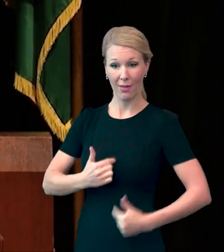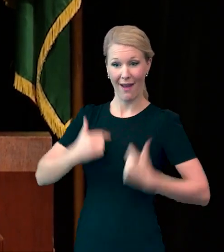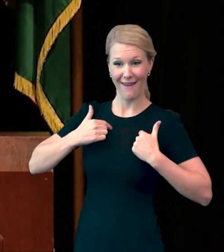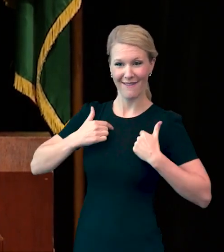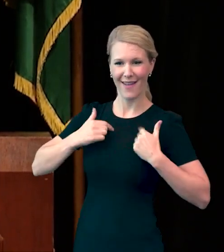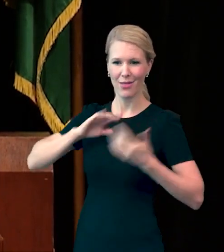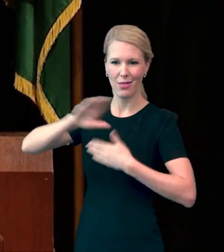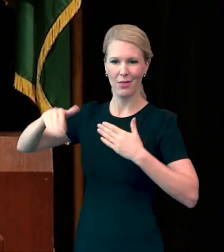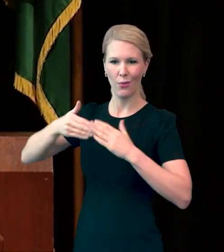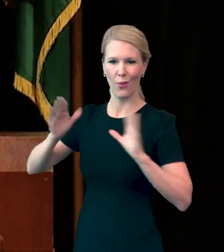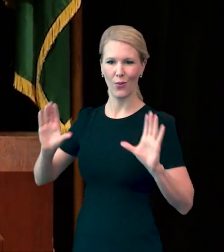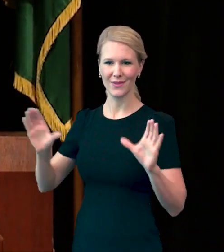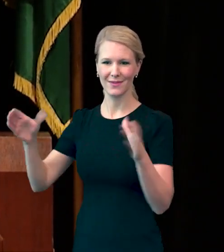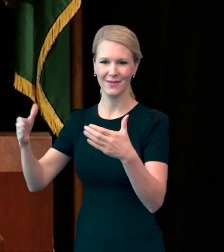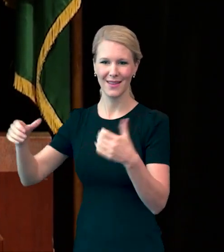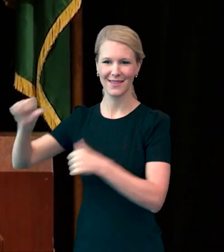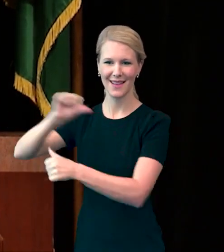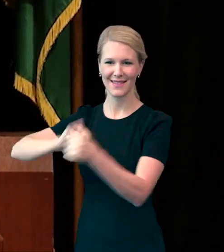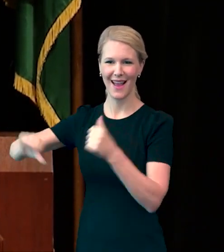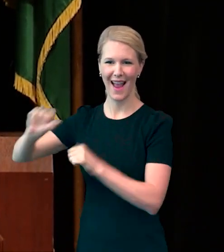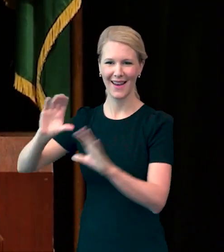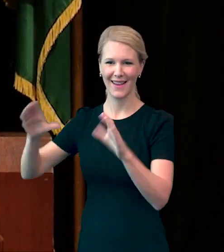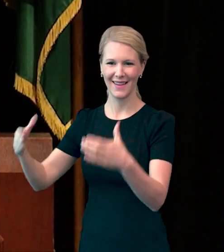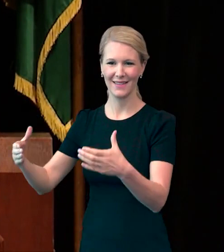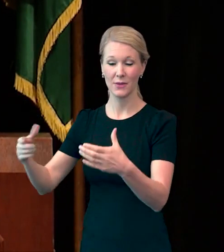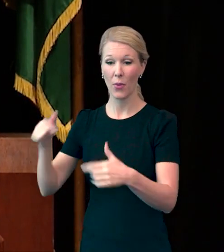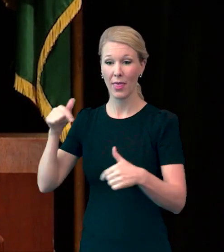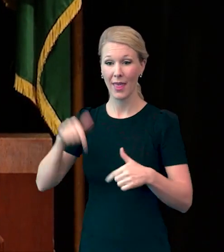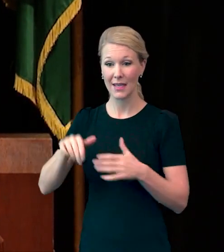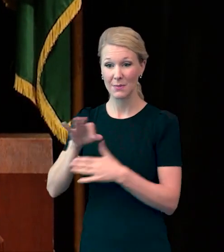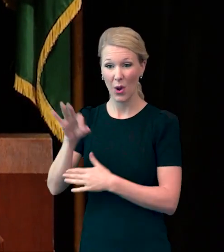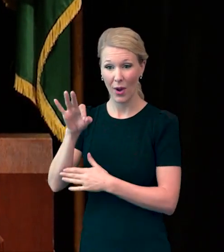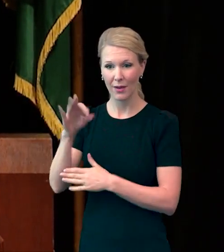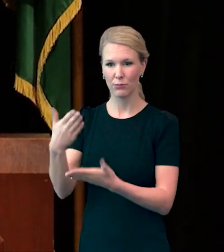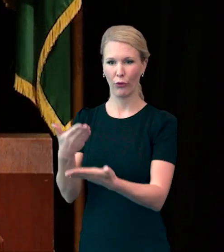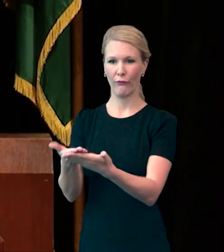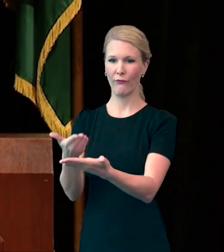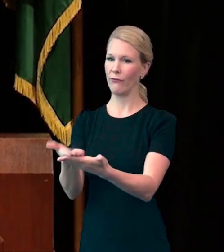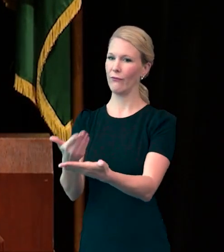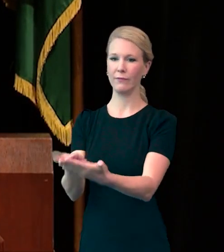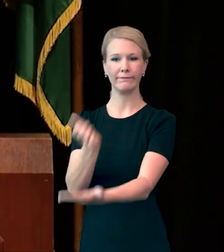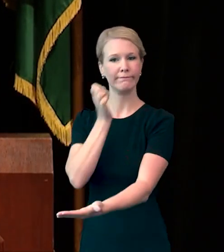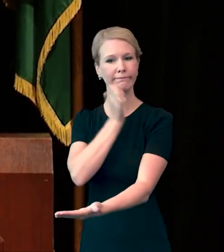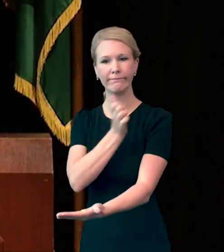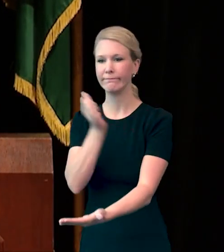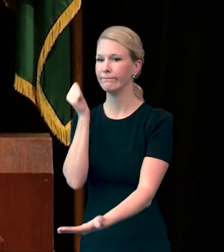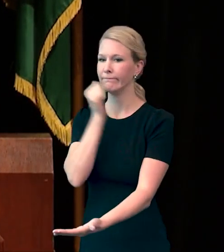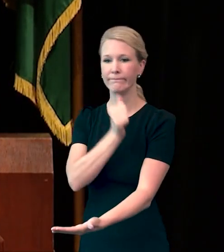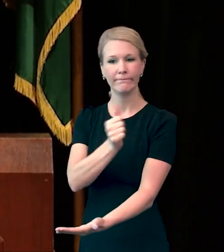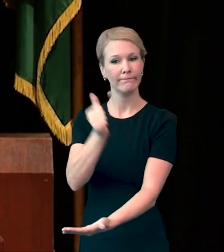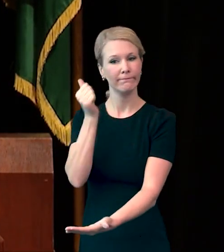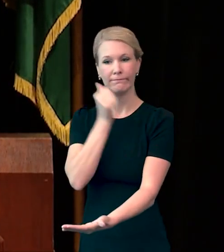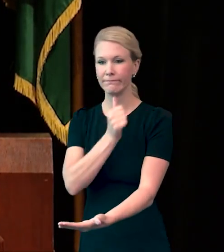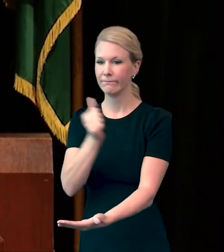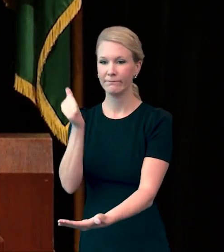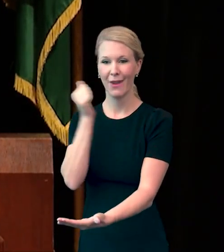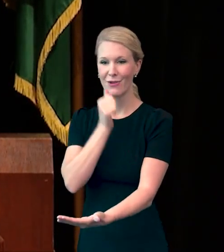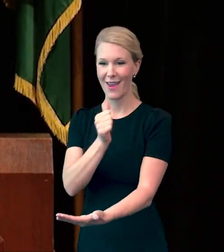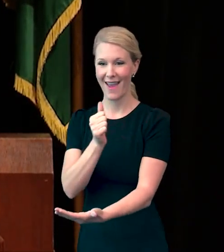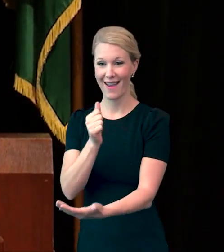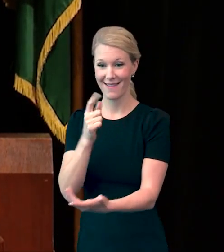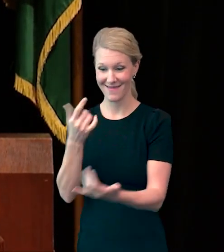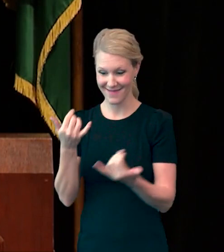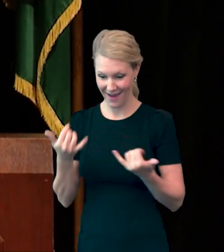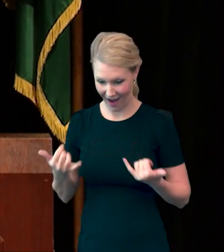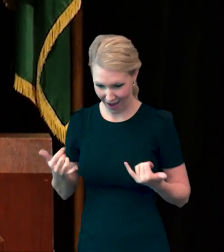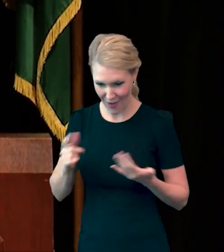society. It's a spirit that you, the class of 2021, have demonstrated day in and day out on your path